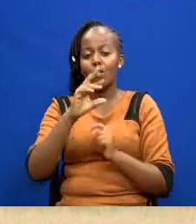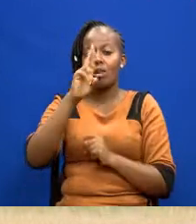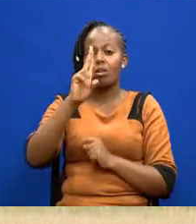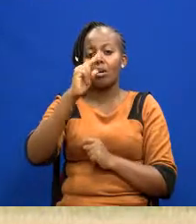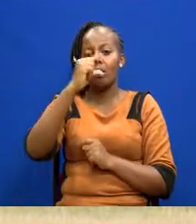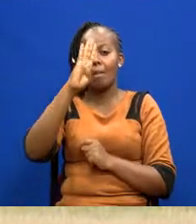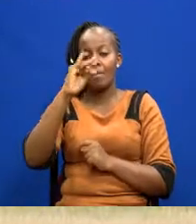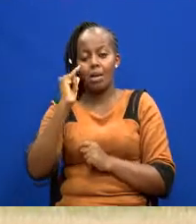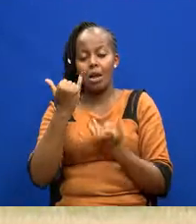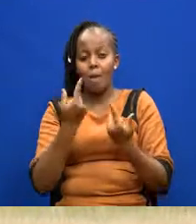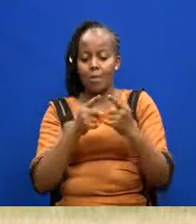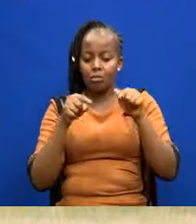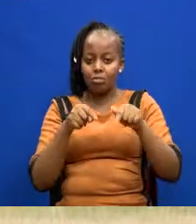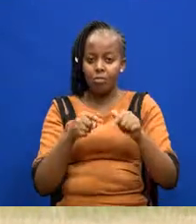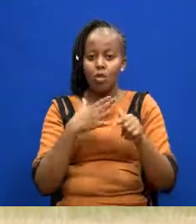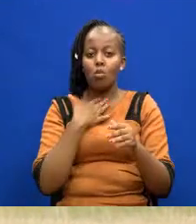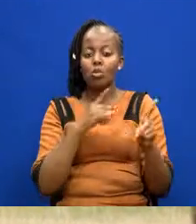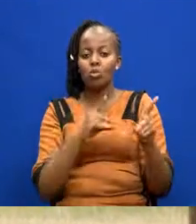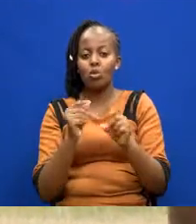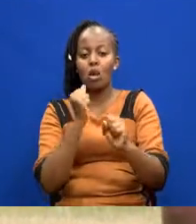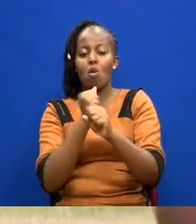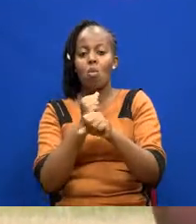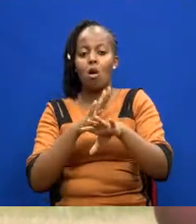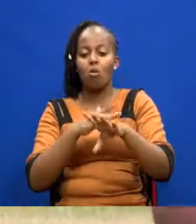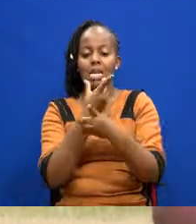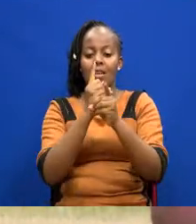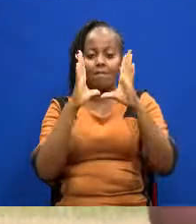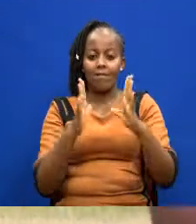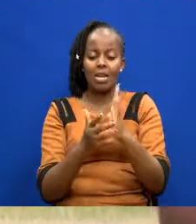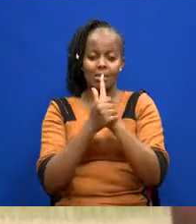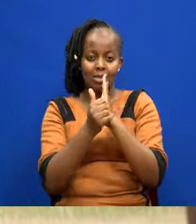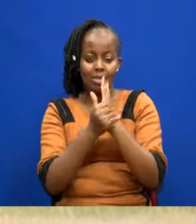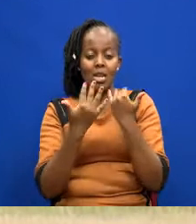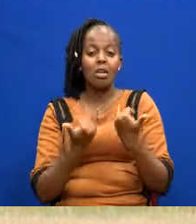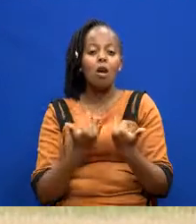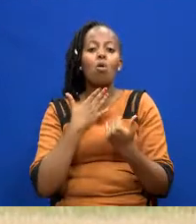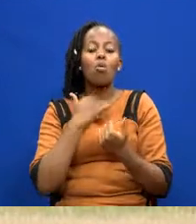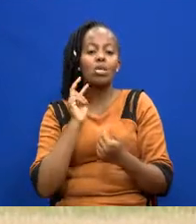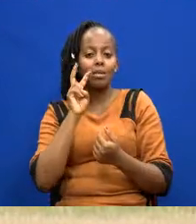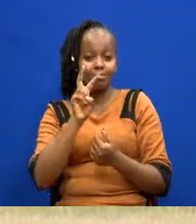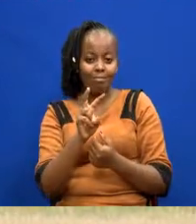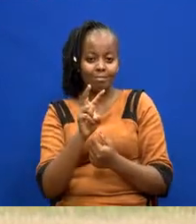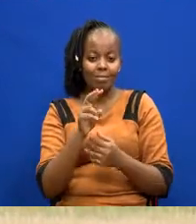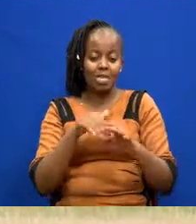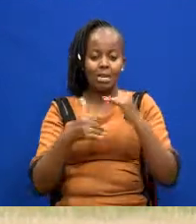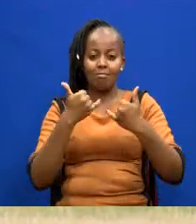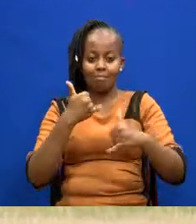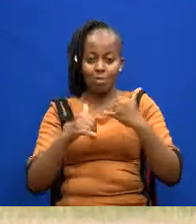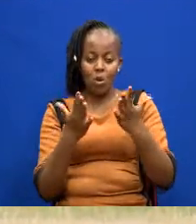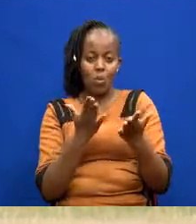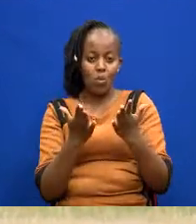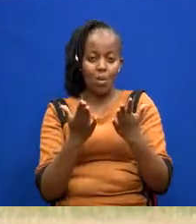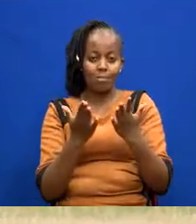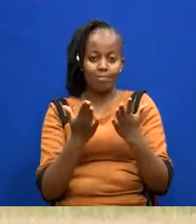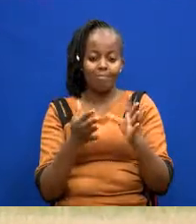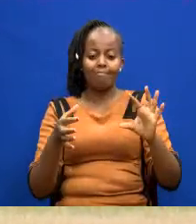game. Today our main focus was to work on tackling skills, and now we are going to see it in a game situation where